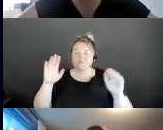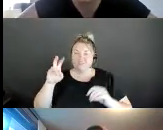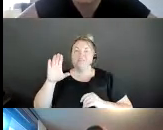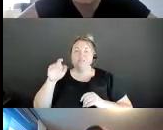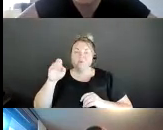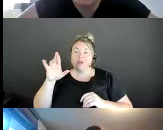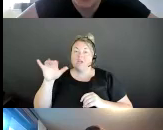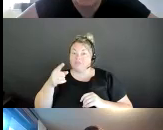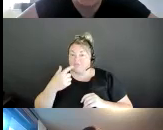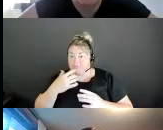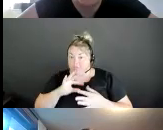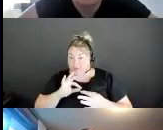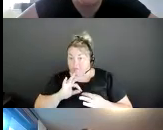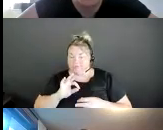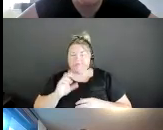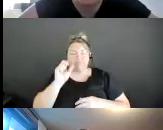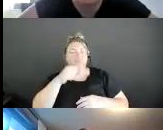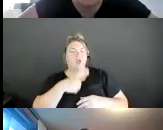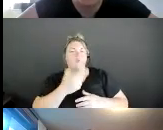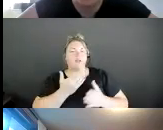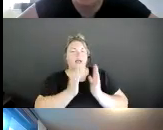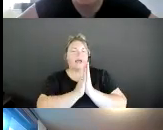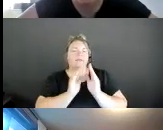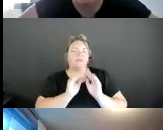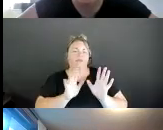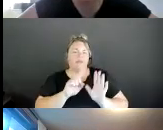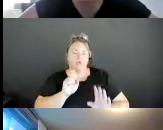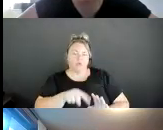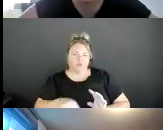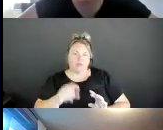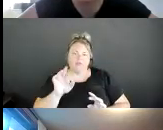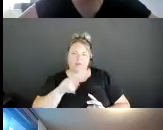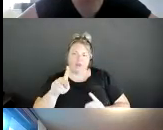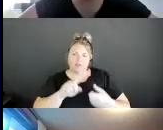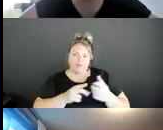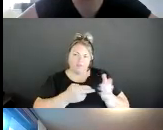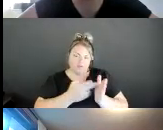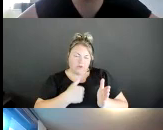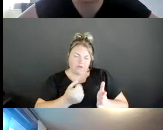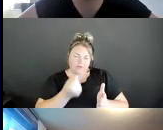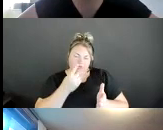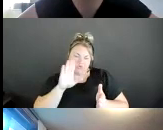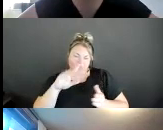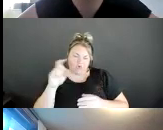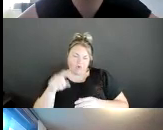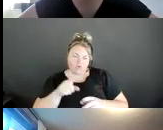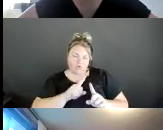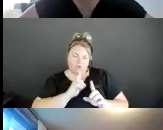mute. Yeah, I just wanted to ask a follow-up clarifying question, Frank, to make sure I understand the question. Is it that